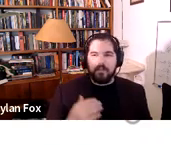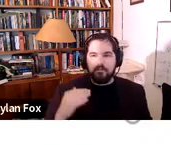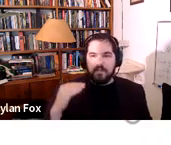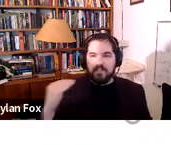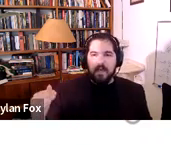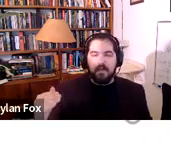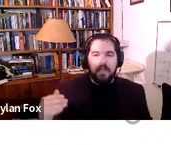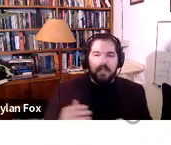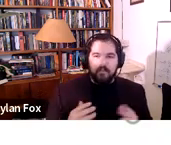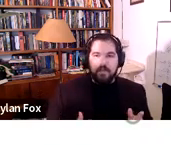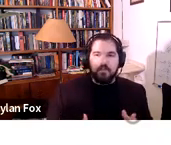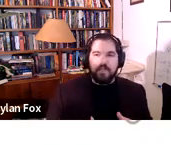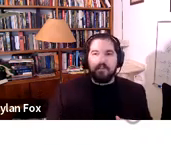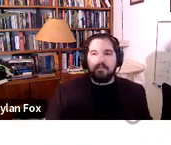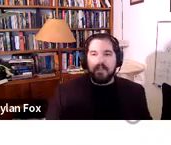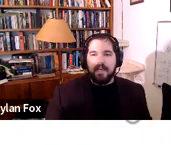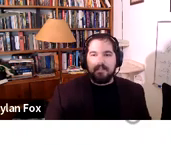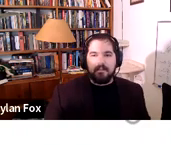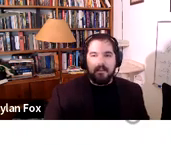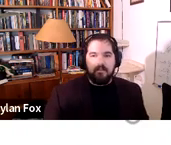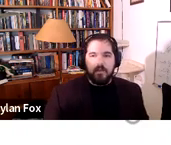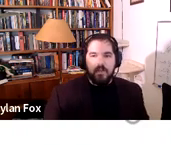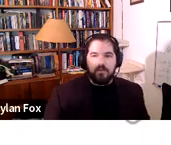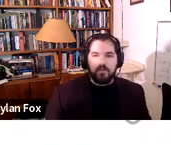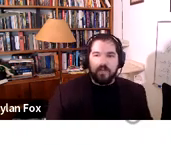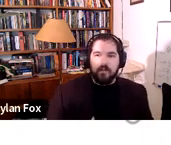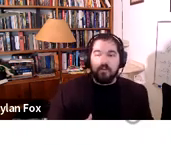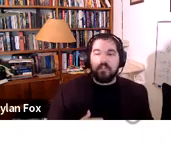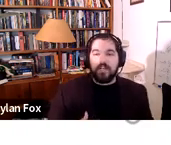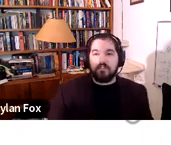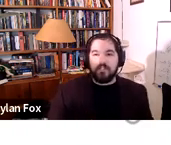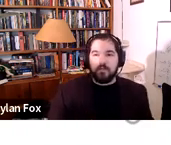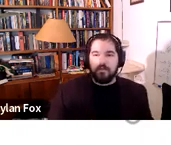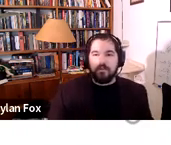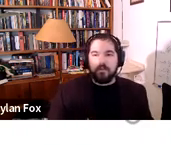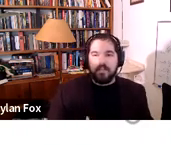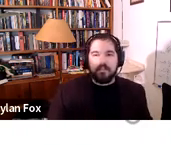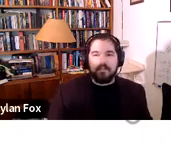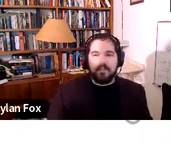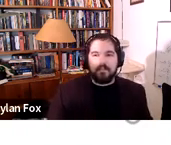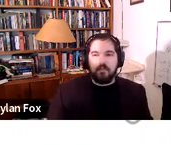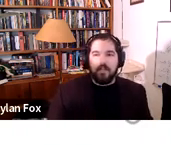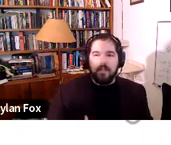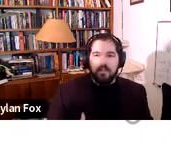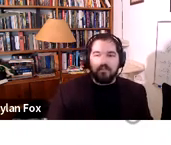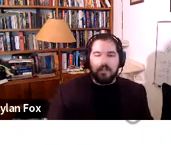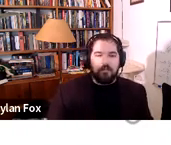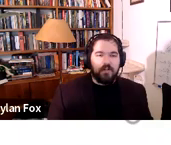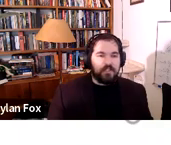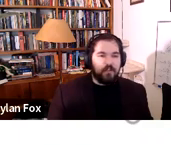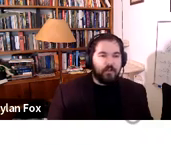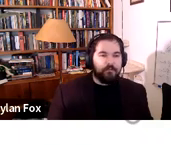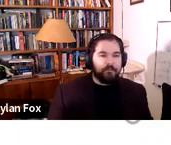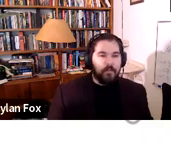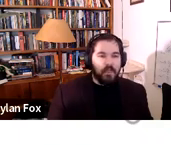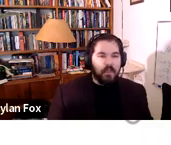people at the top, everyone in between, that everyone knows what are the challenges with regards to making things accessible and are doing their part